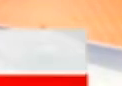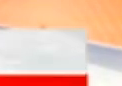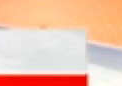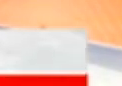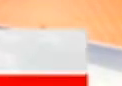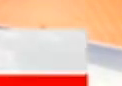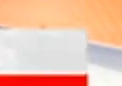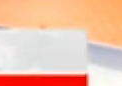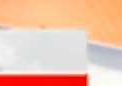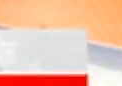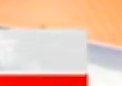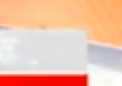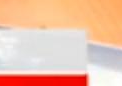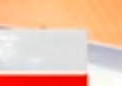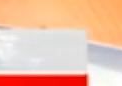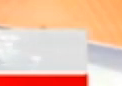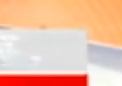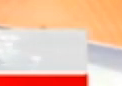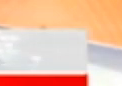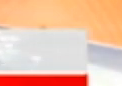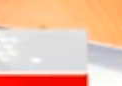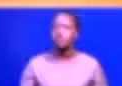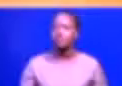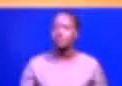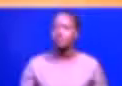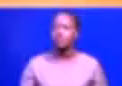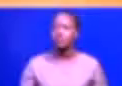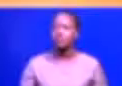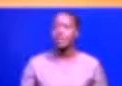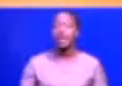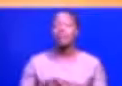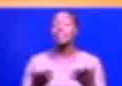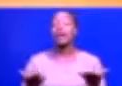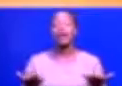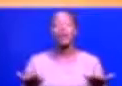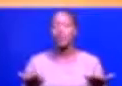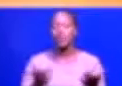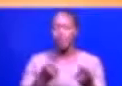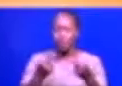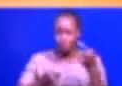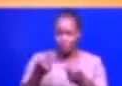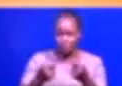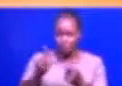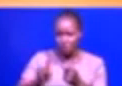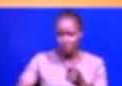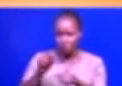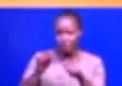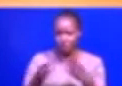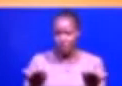very oddly named team, a Cabal. No one wants to have such a name. But how's this? What's the competition in these lower divisions?